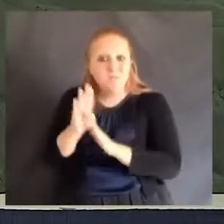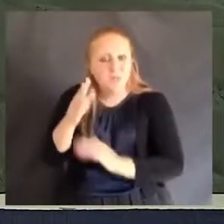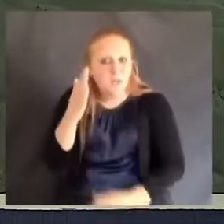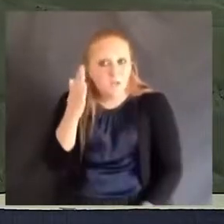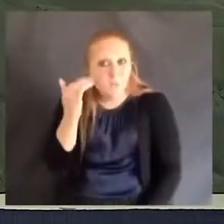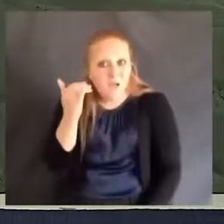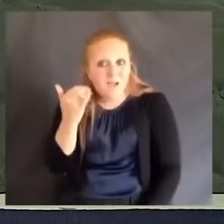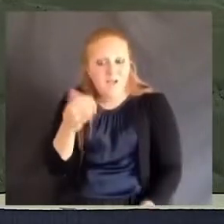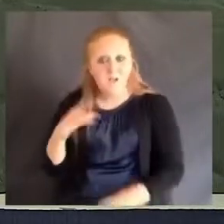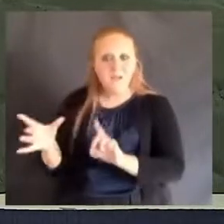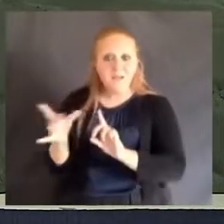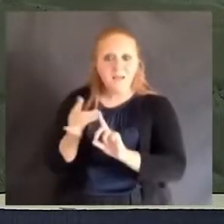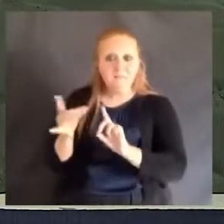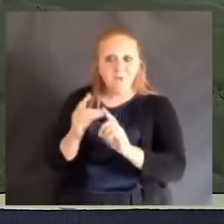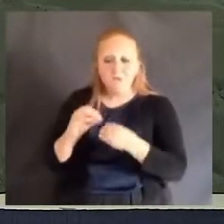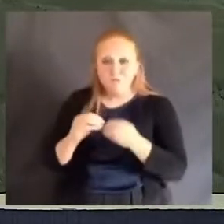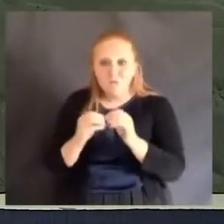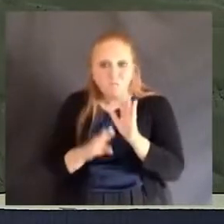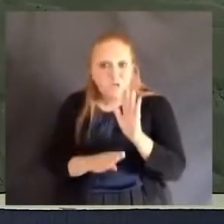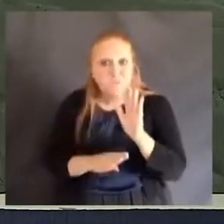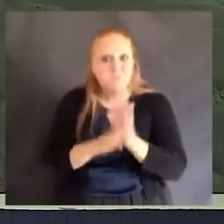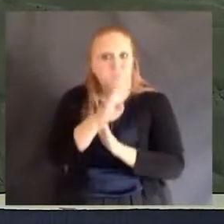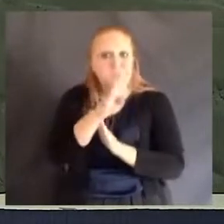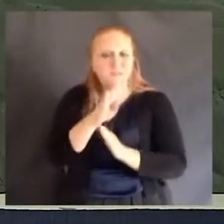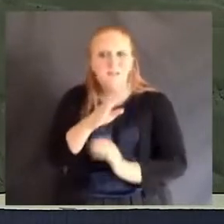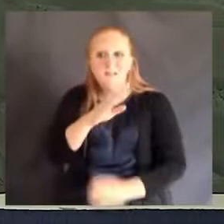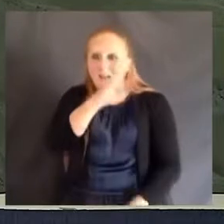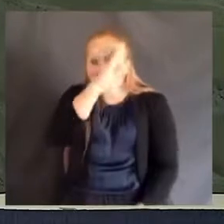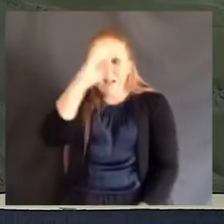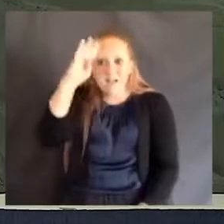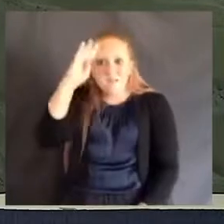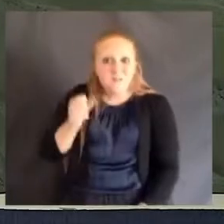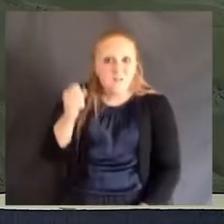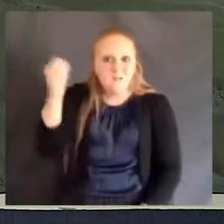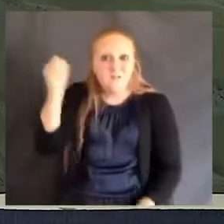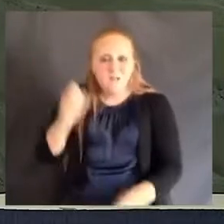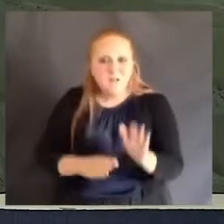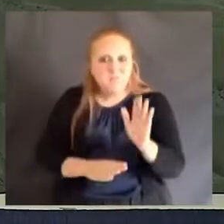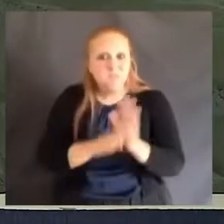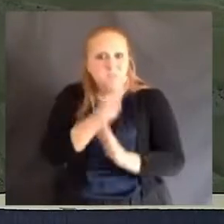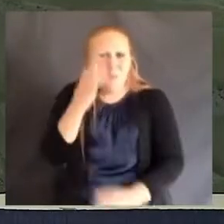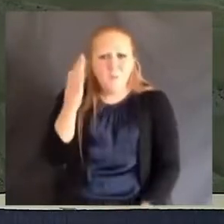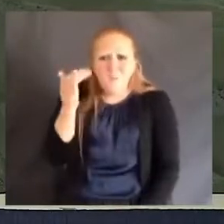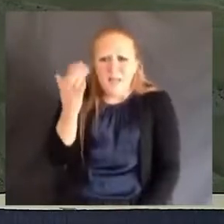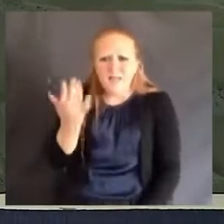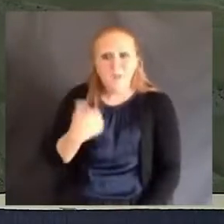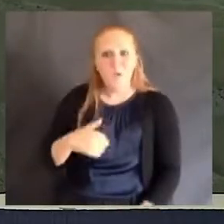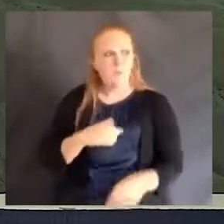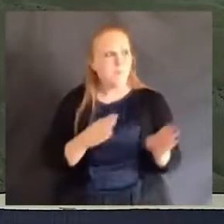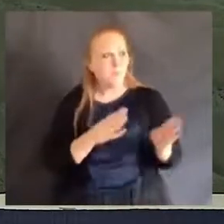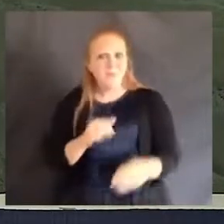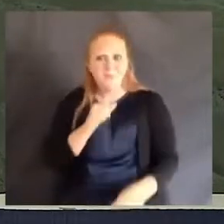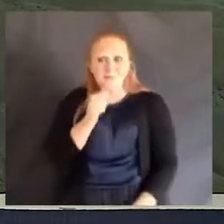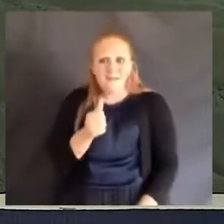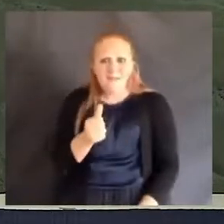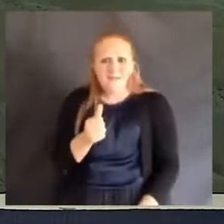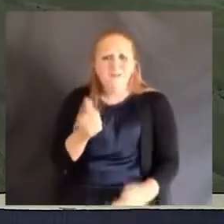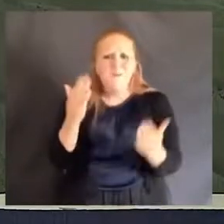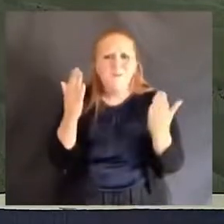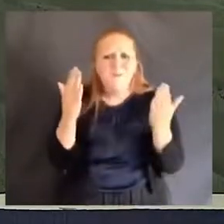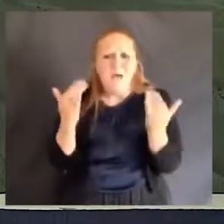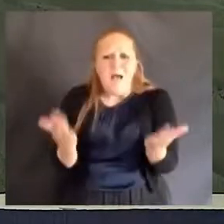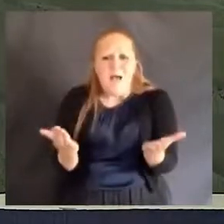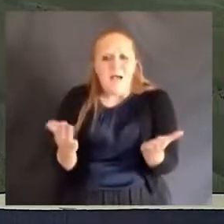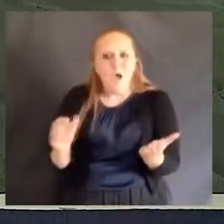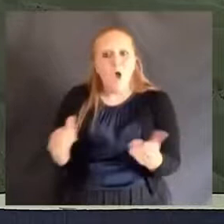rate going up and the hospitalizations going up? And why aren't we prepared? And why are the other countries going down and we're going